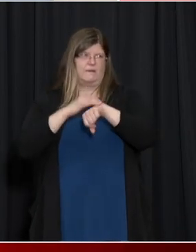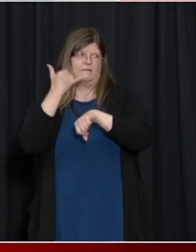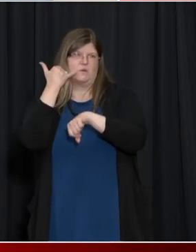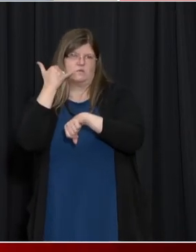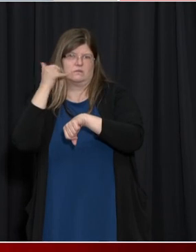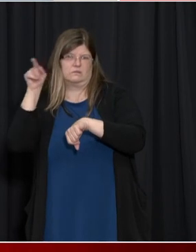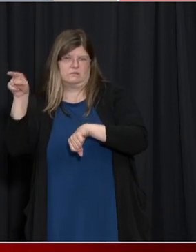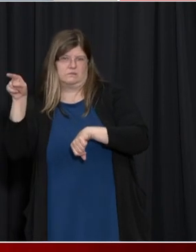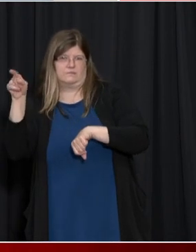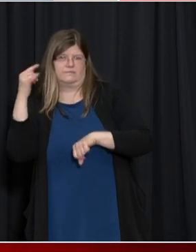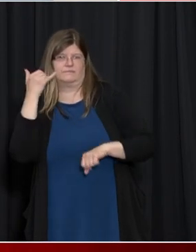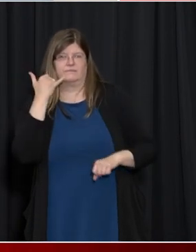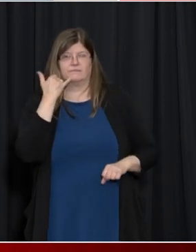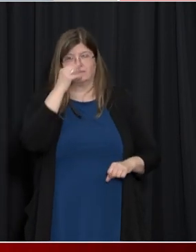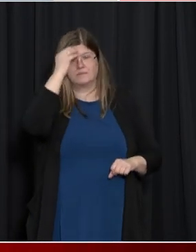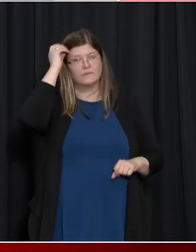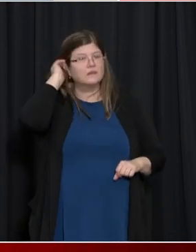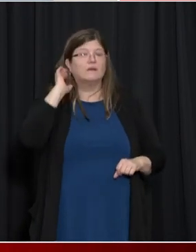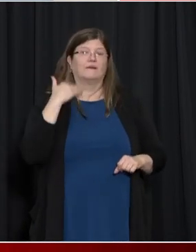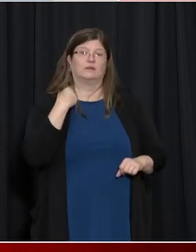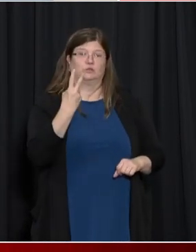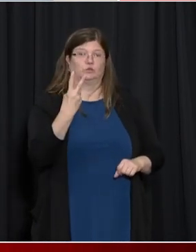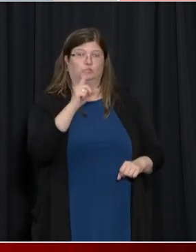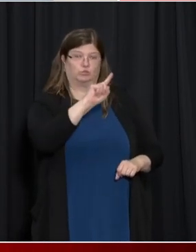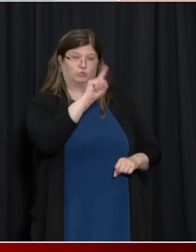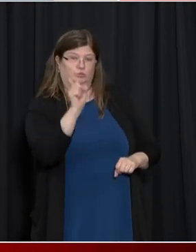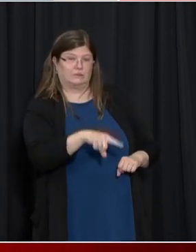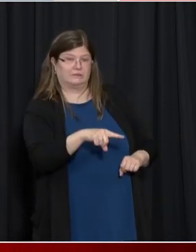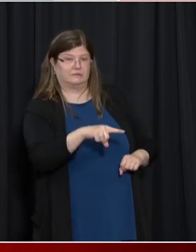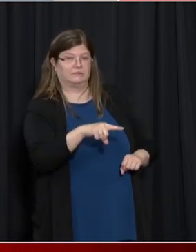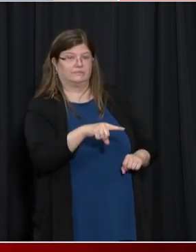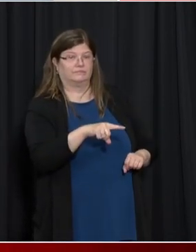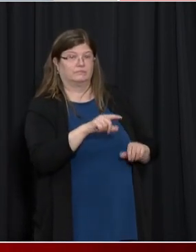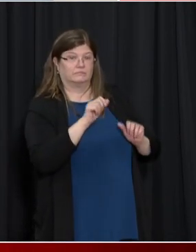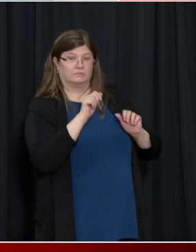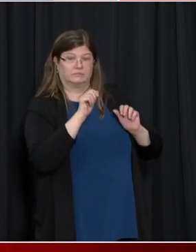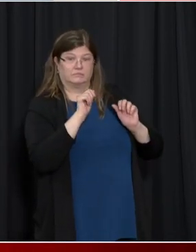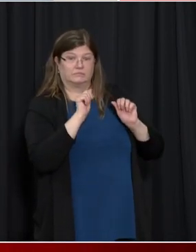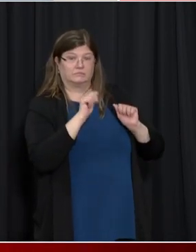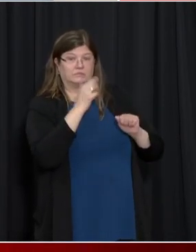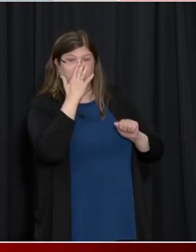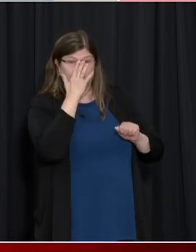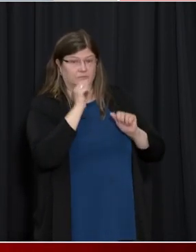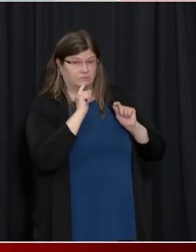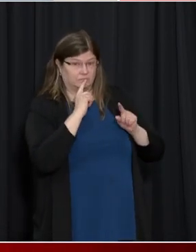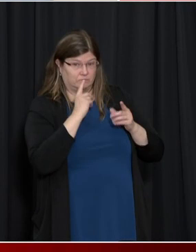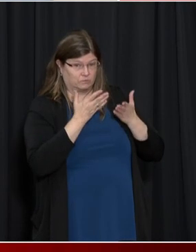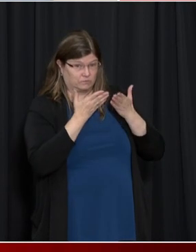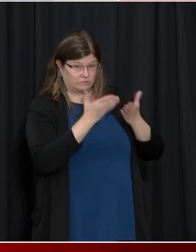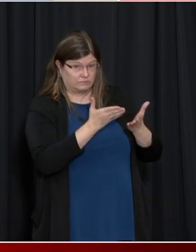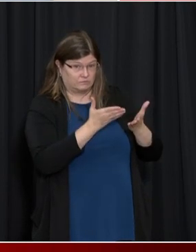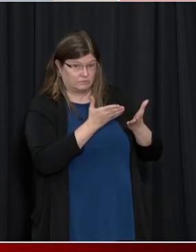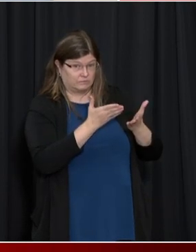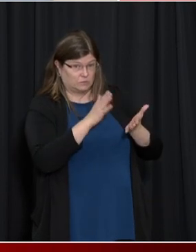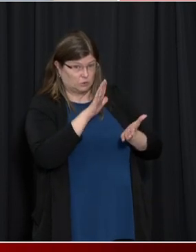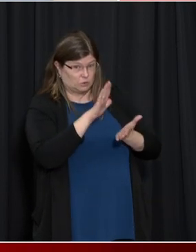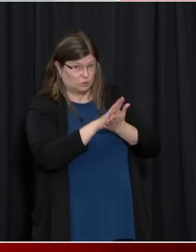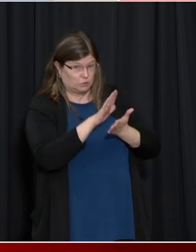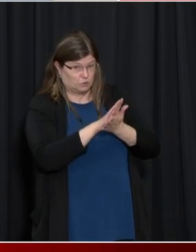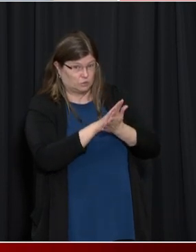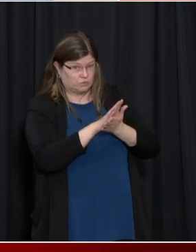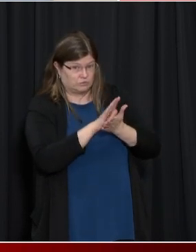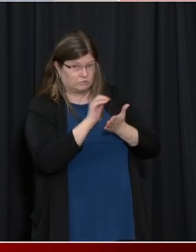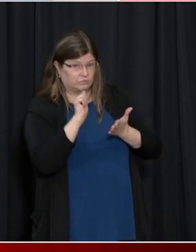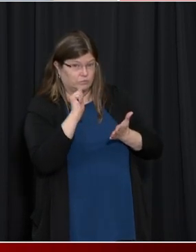report that this report does not recommend that schools go back to full in-person learning where everyone's